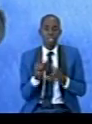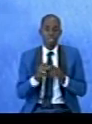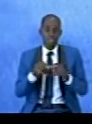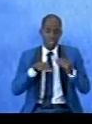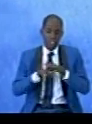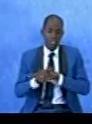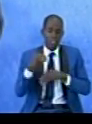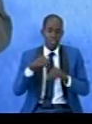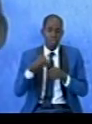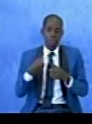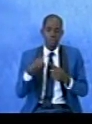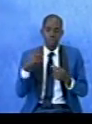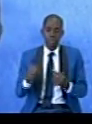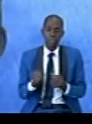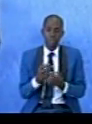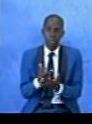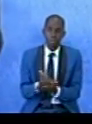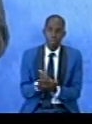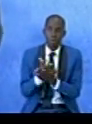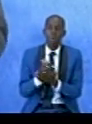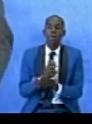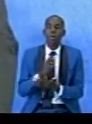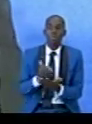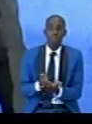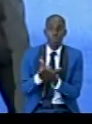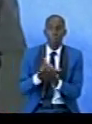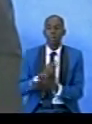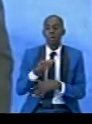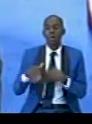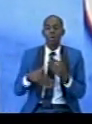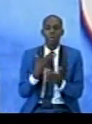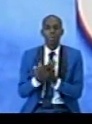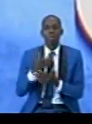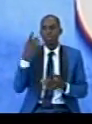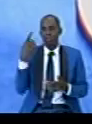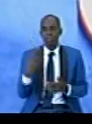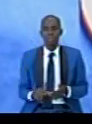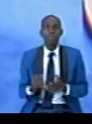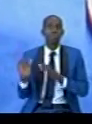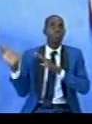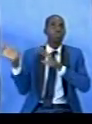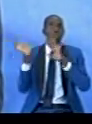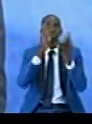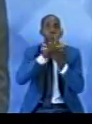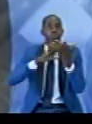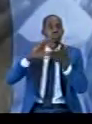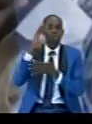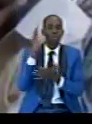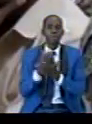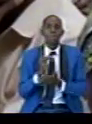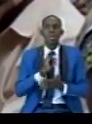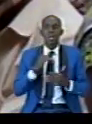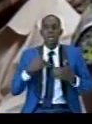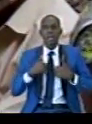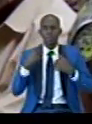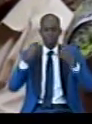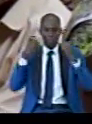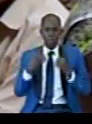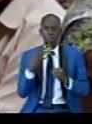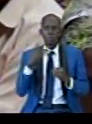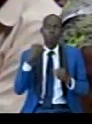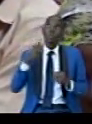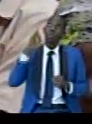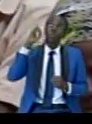the storm came to an end. And I have the one that dealt with Herod in Acts